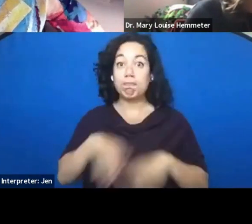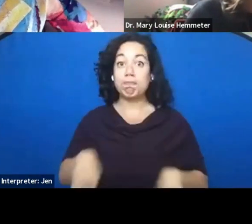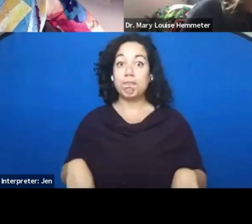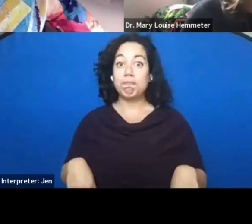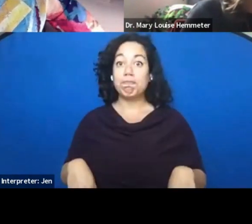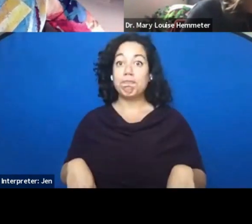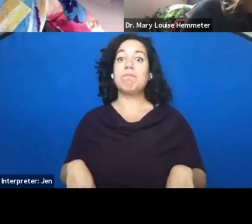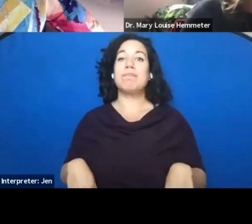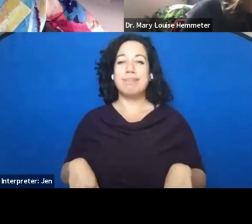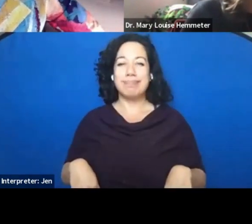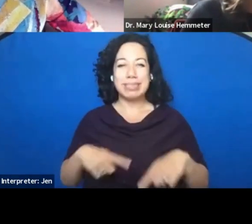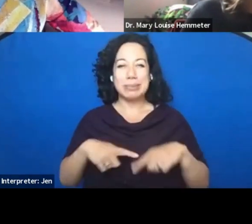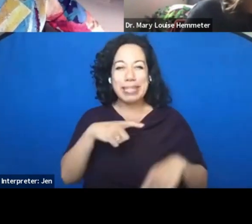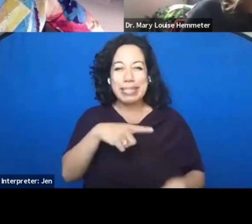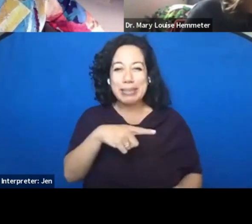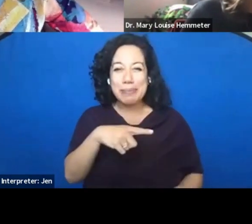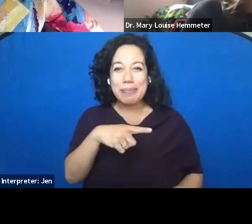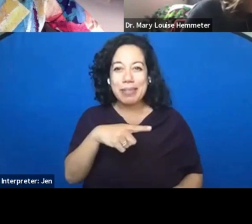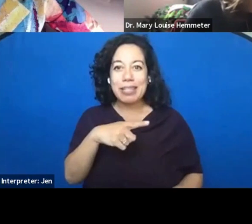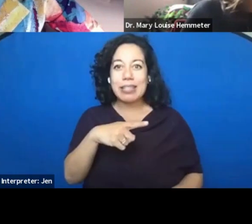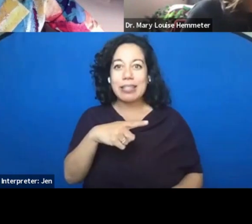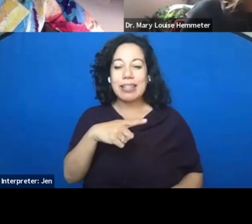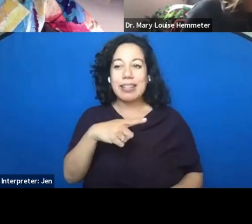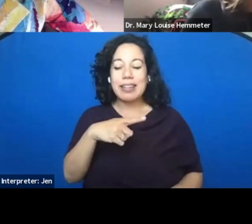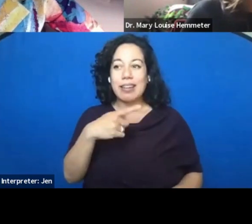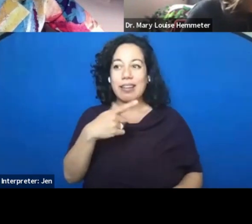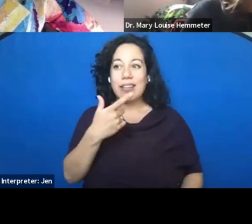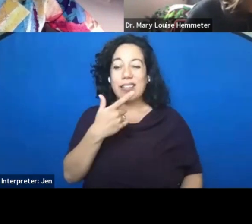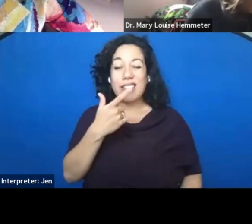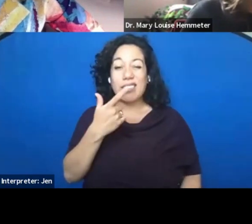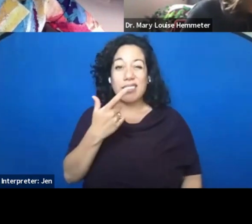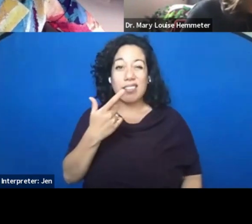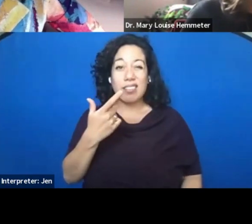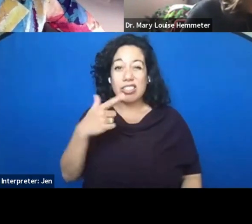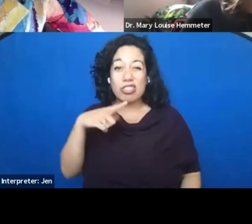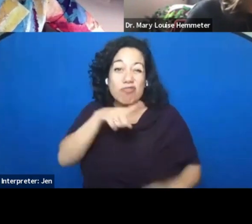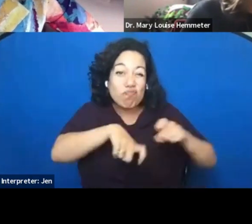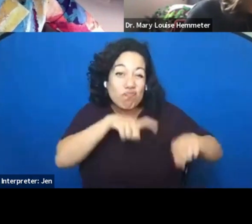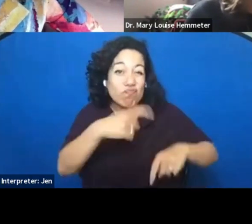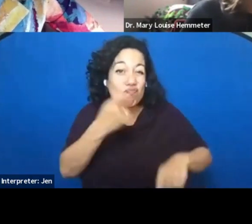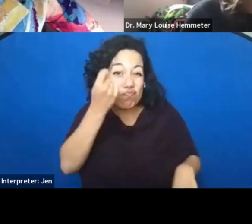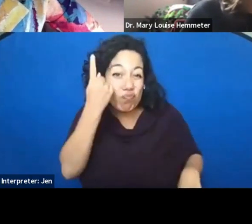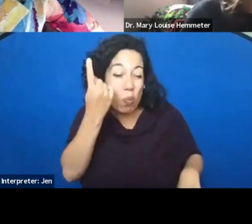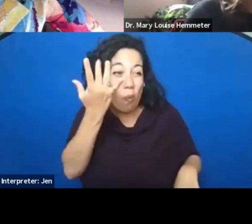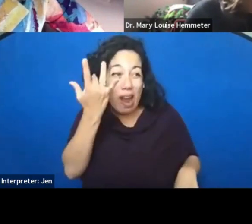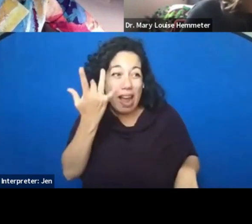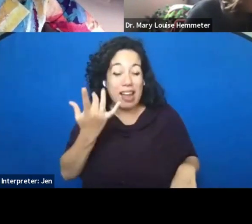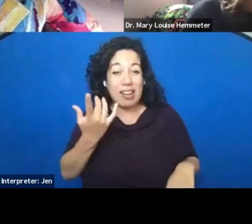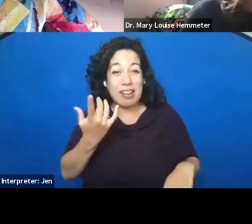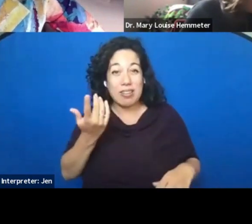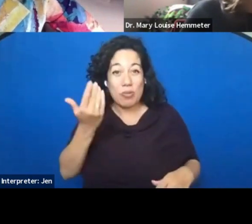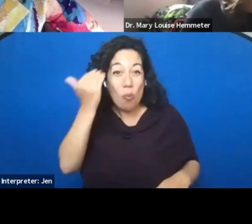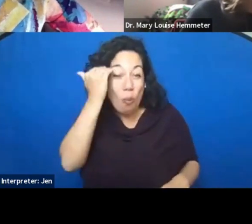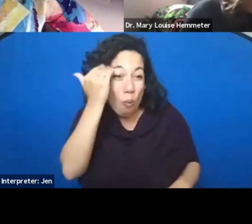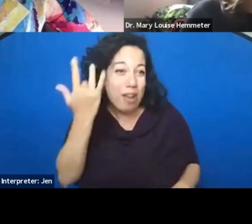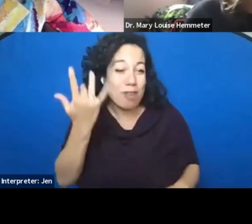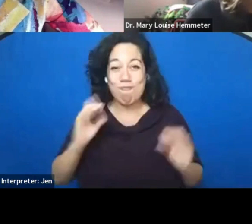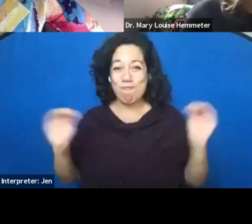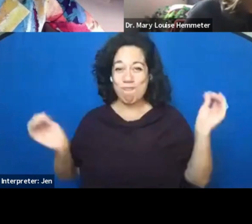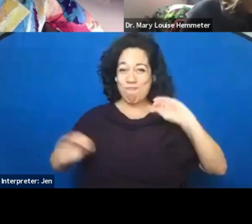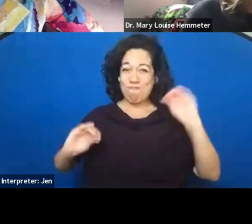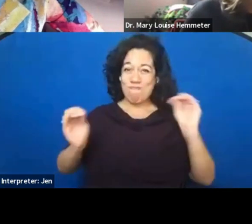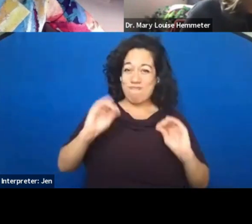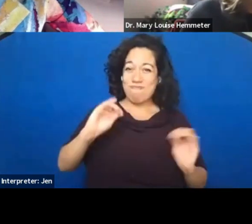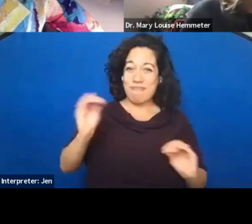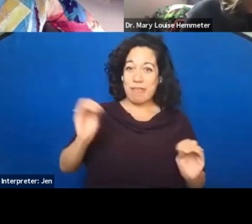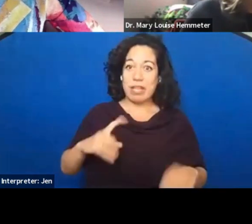to suspend him without even understanding or knowing why. And unfortunately, this happens across this country